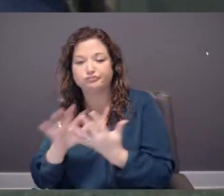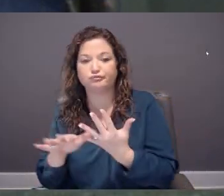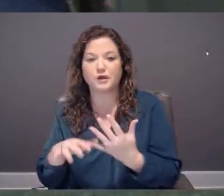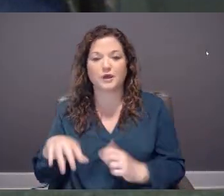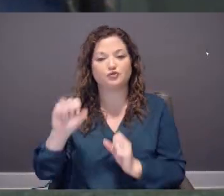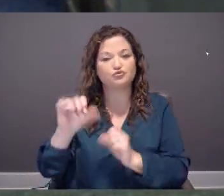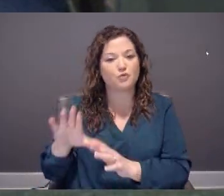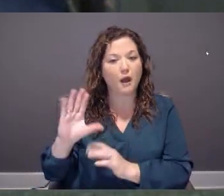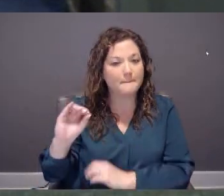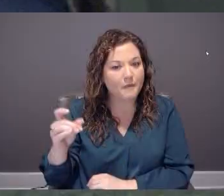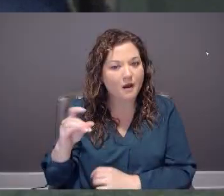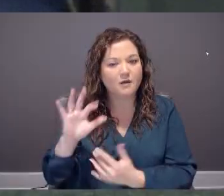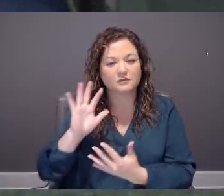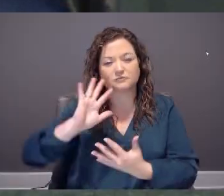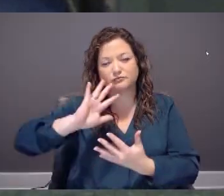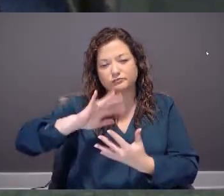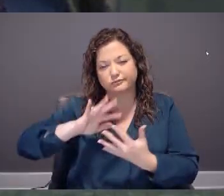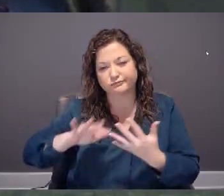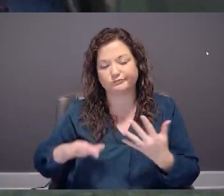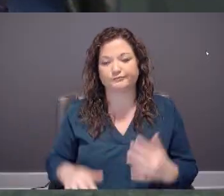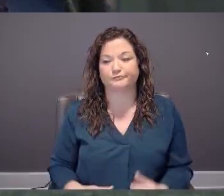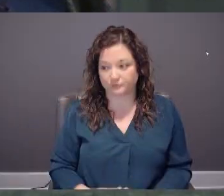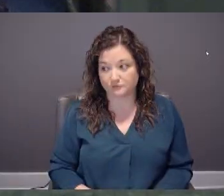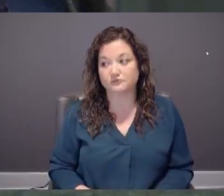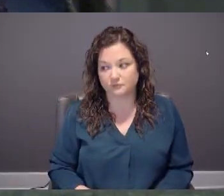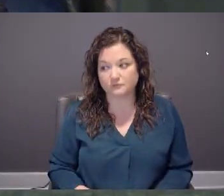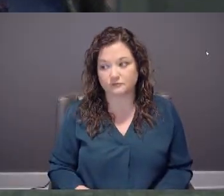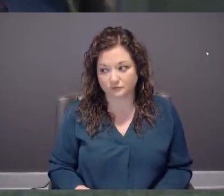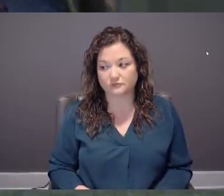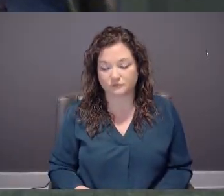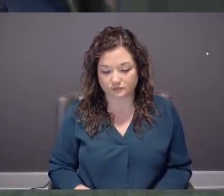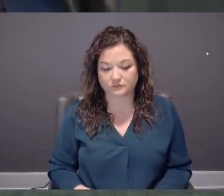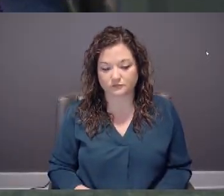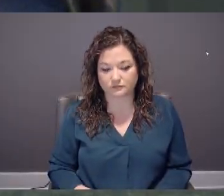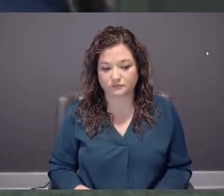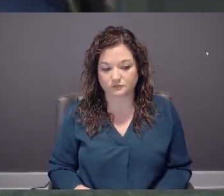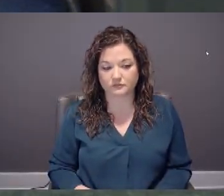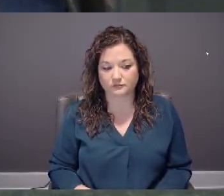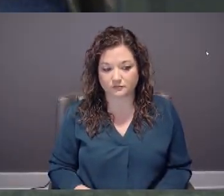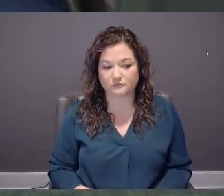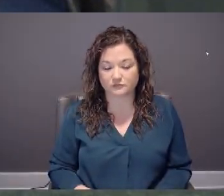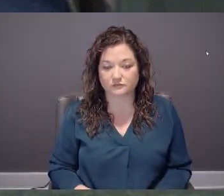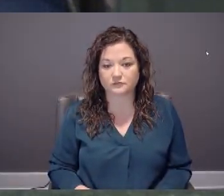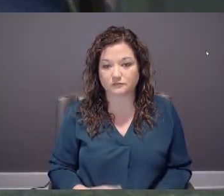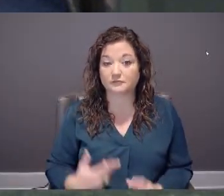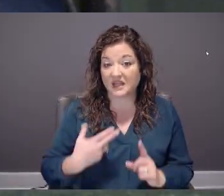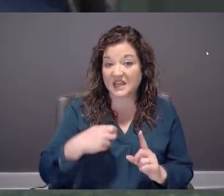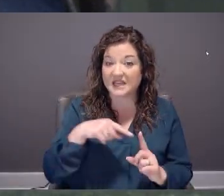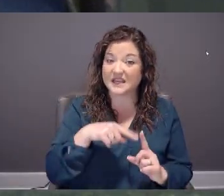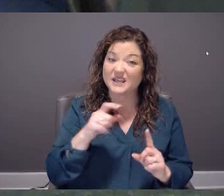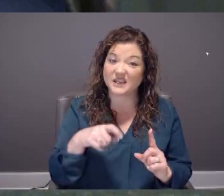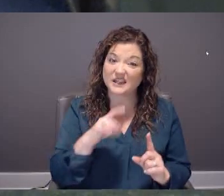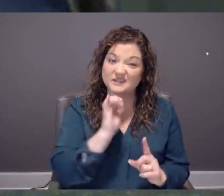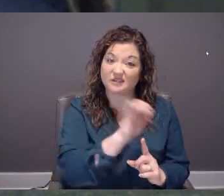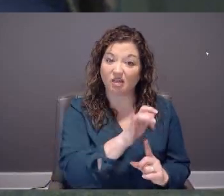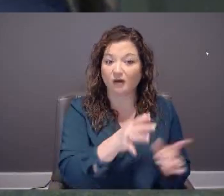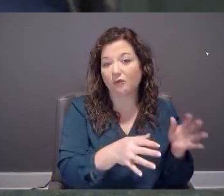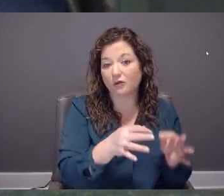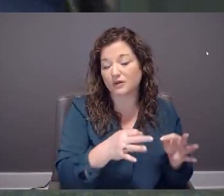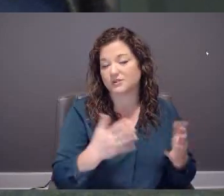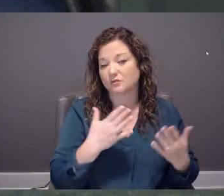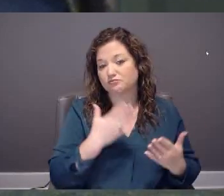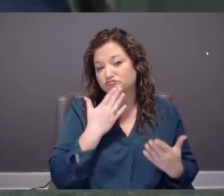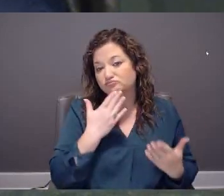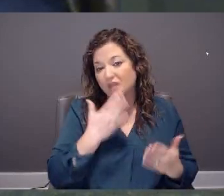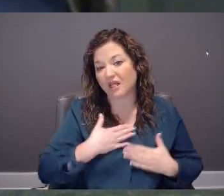and vaults and everything that he has needed in that court. Mm-hmm. So I'm glad we're doing that for,